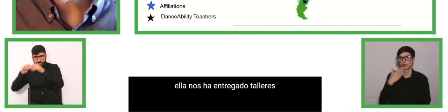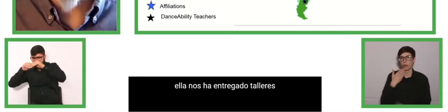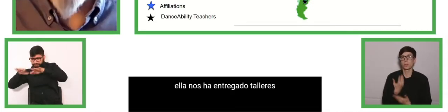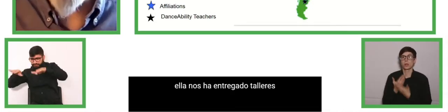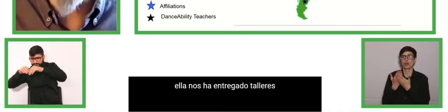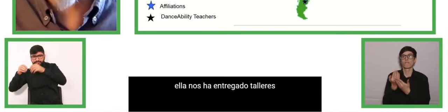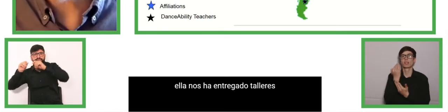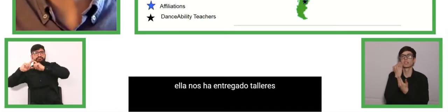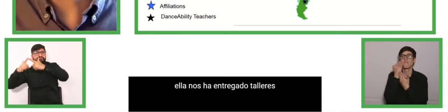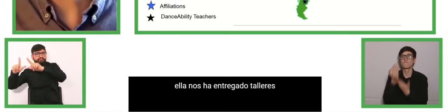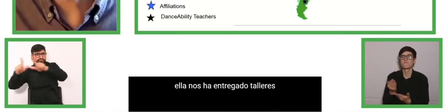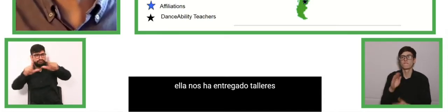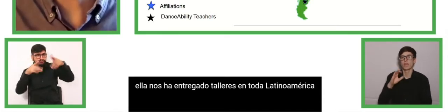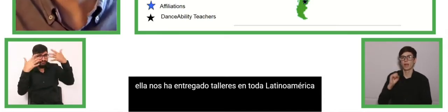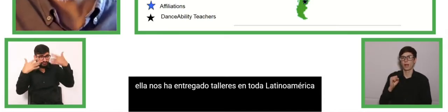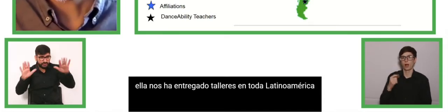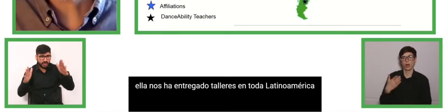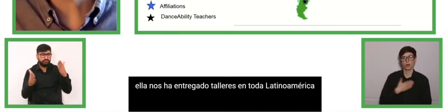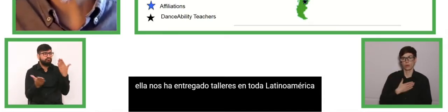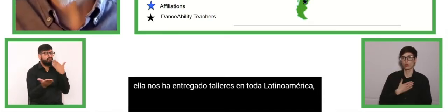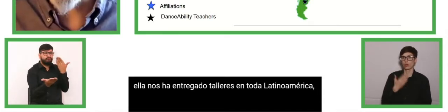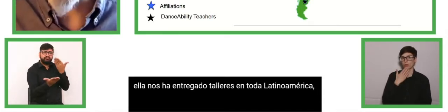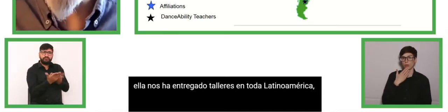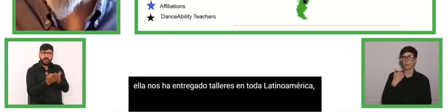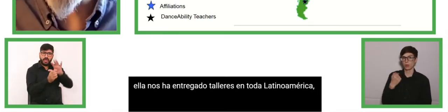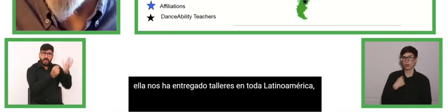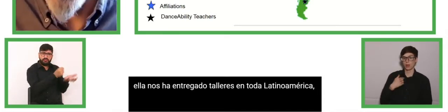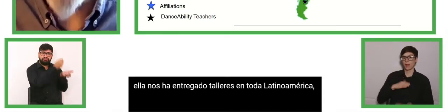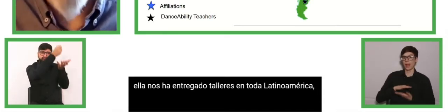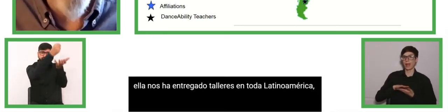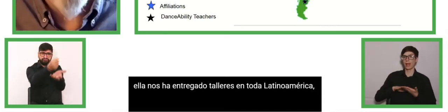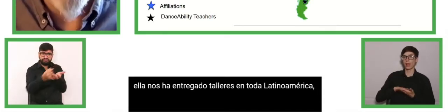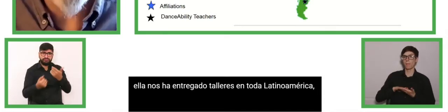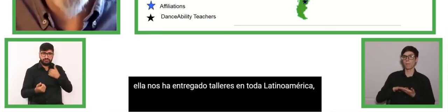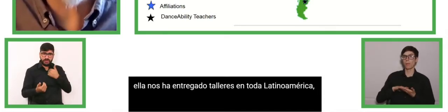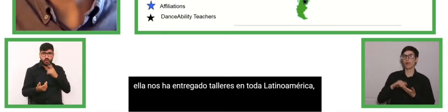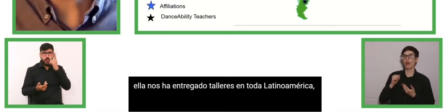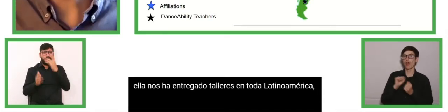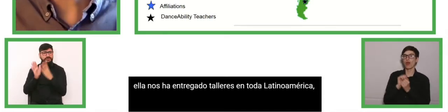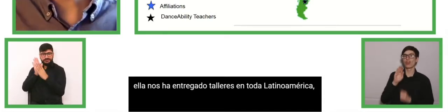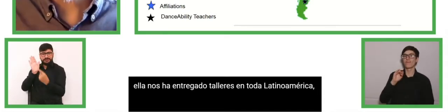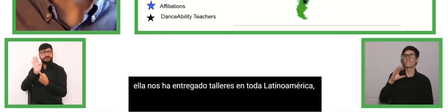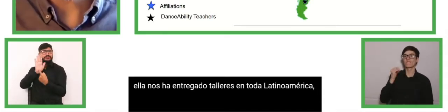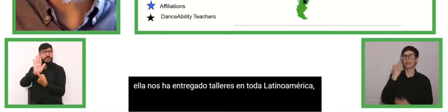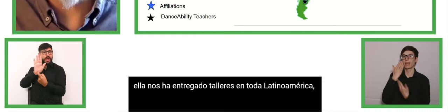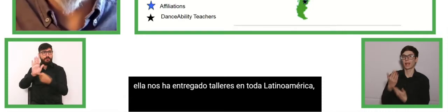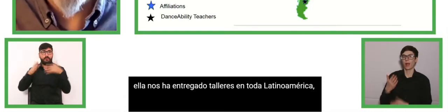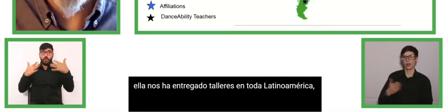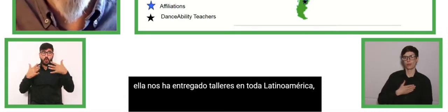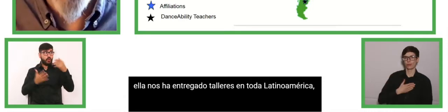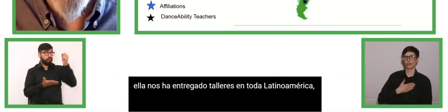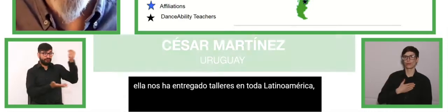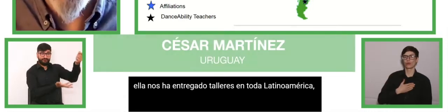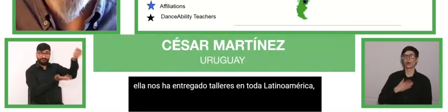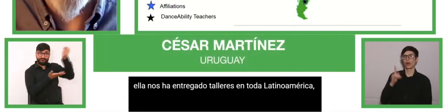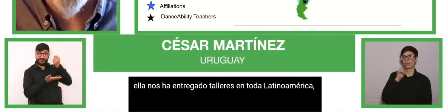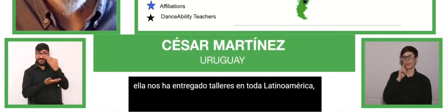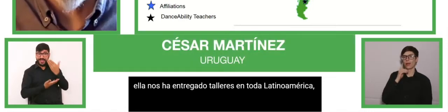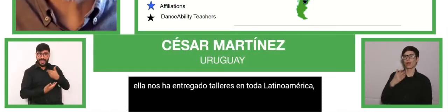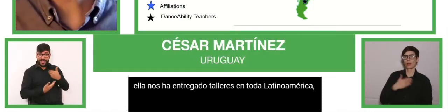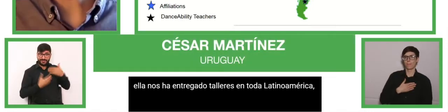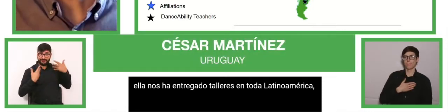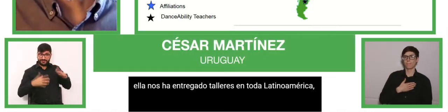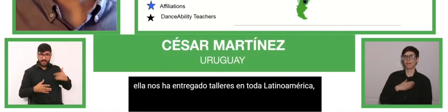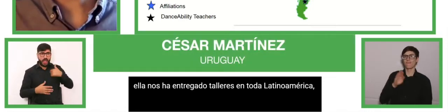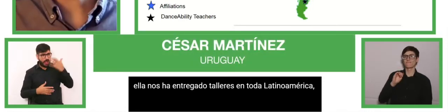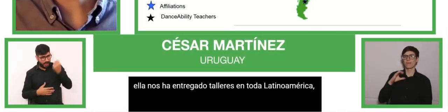an example of those students and those scholarships. I owe my master teacher title to Marisa's sponsoring.